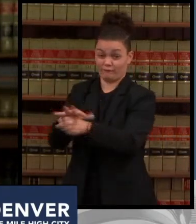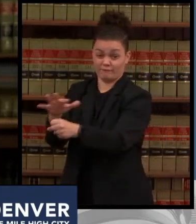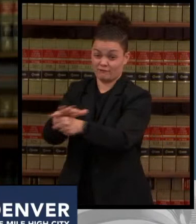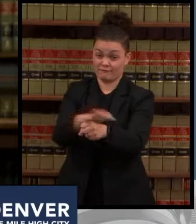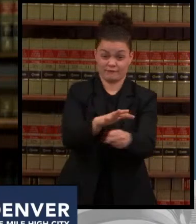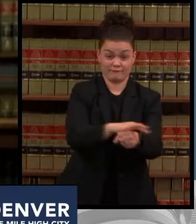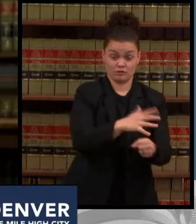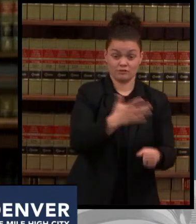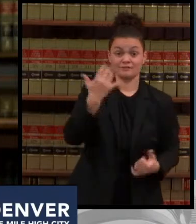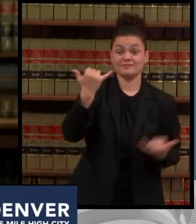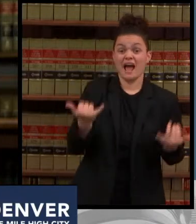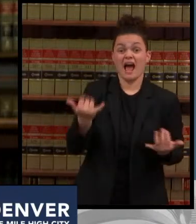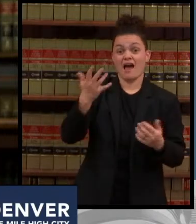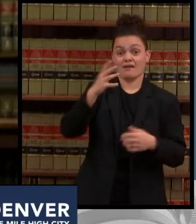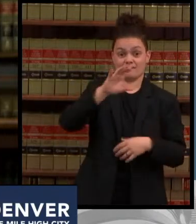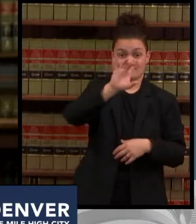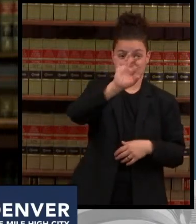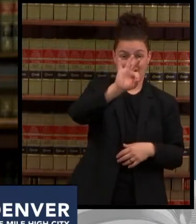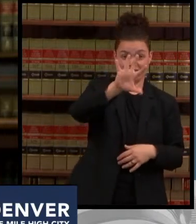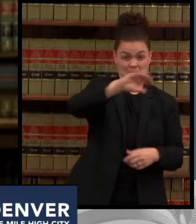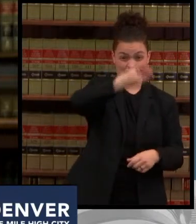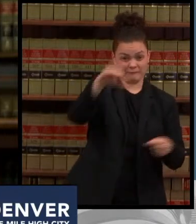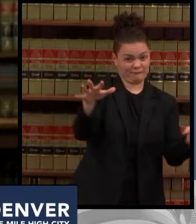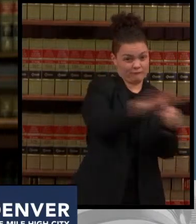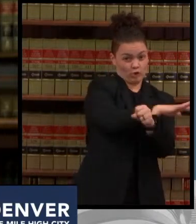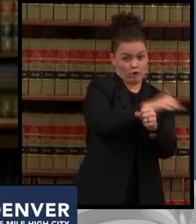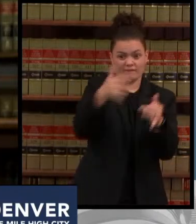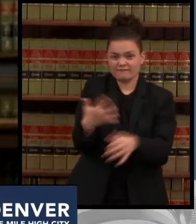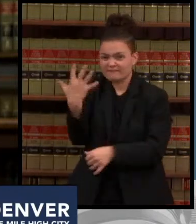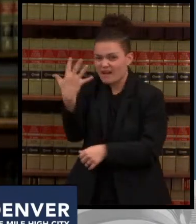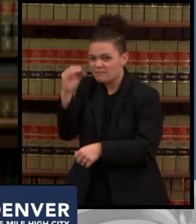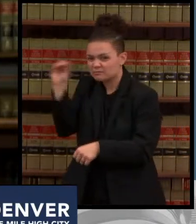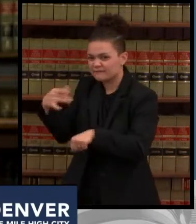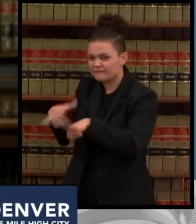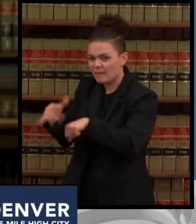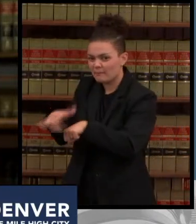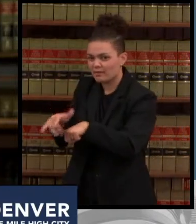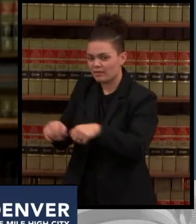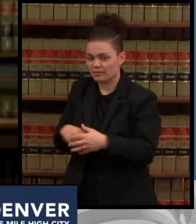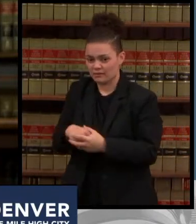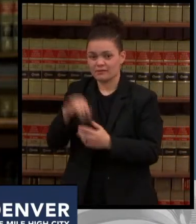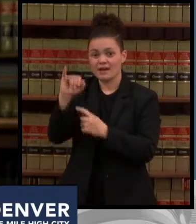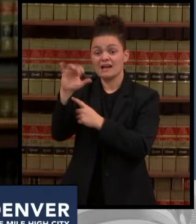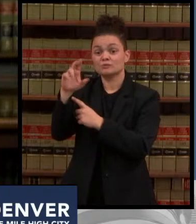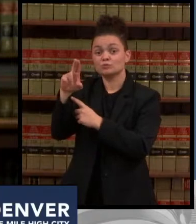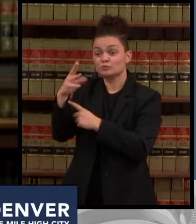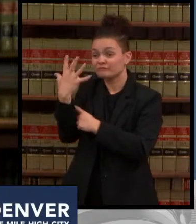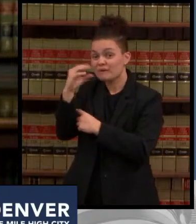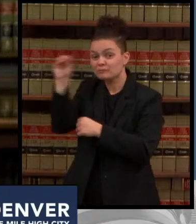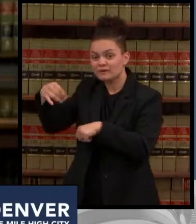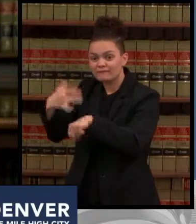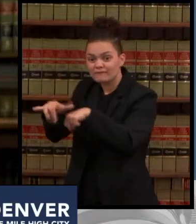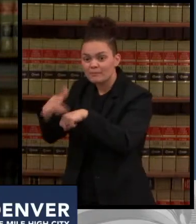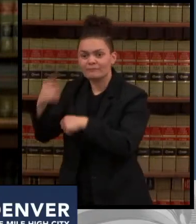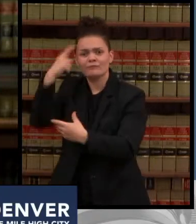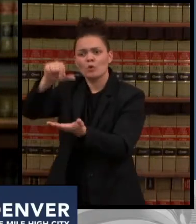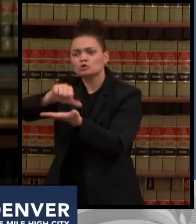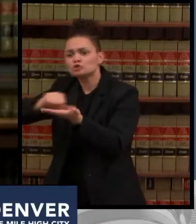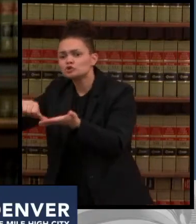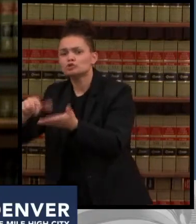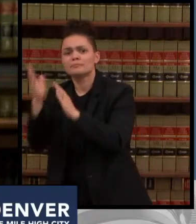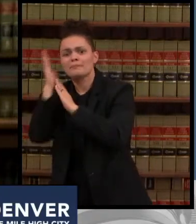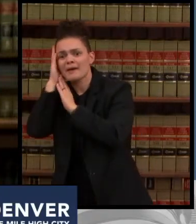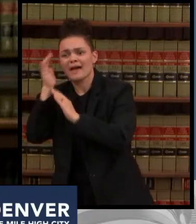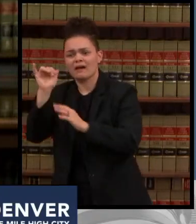available, 5% of our ICU beds, 5% of our medical surgical beds, and not just for COVID, for anything that a patient needs to come to